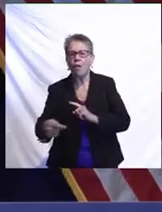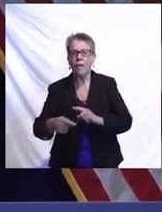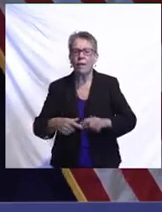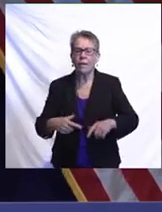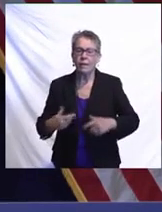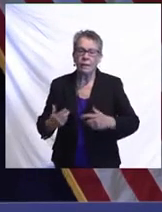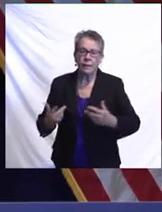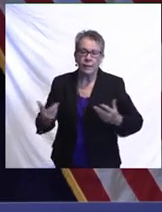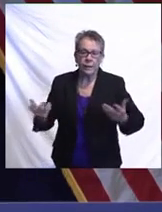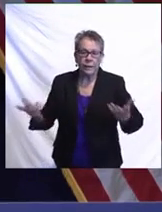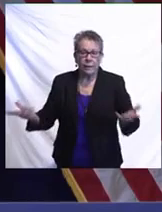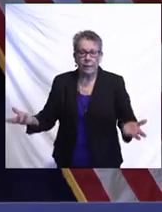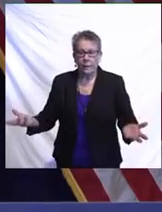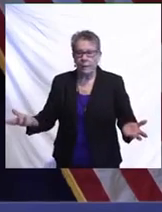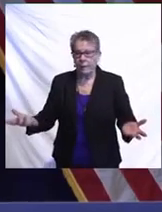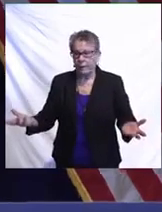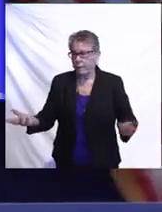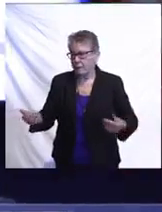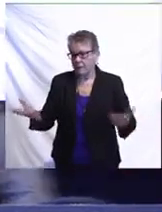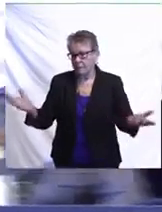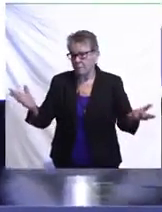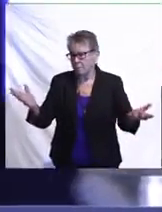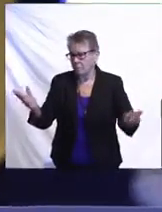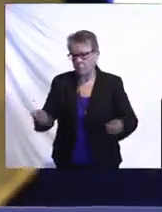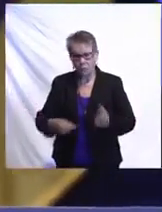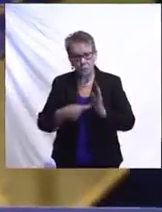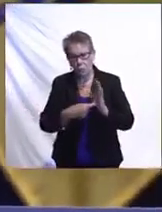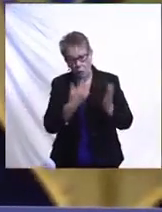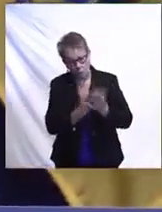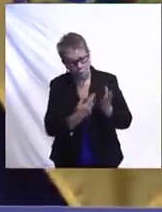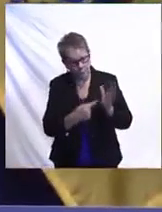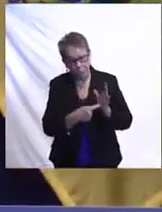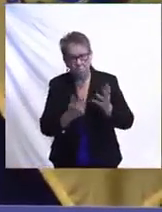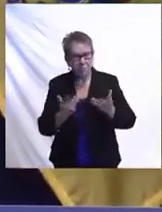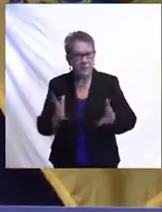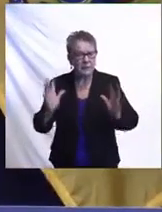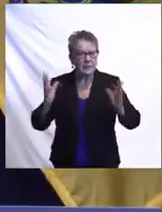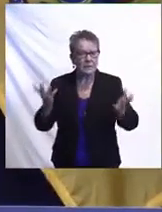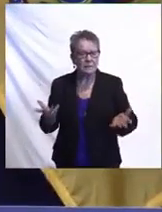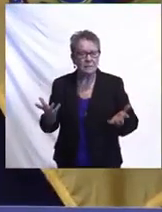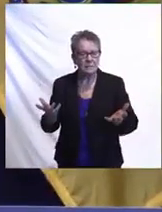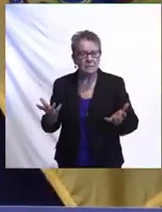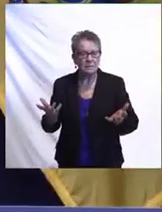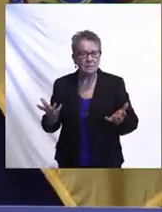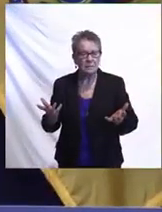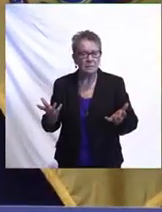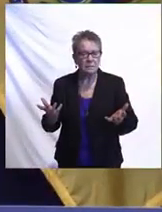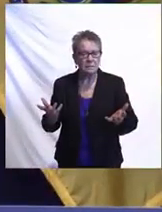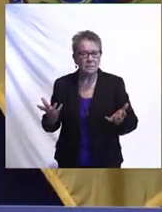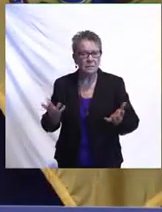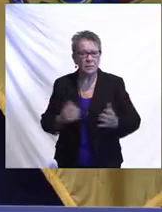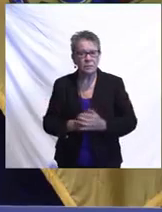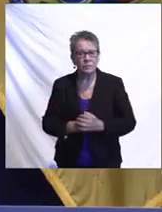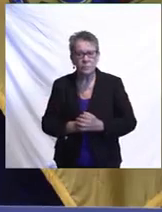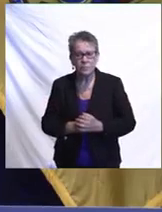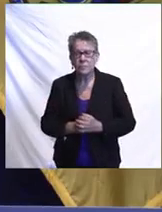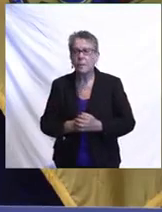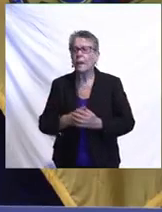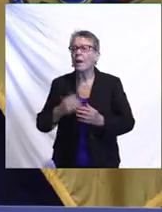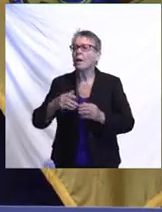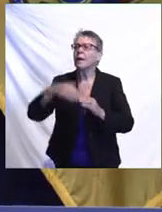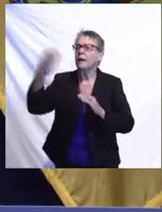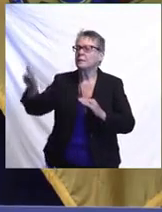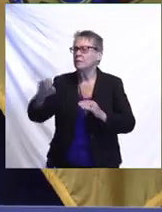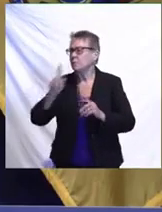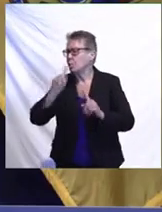all. Thanks, Governor. Amen. Thank you, Joey. Let's go across to Daniel. How are you, Daniel? I'm good, thank you. Hope you're doing well as well.